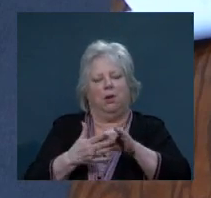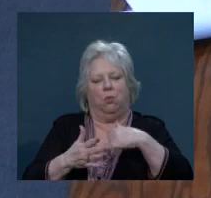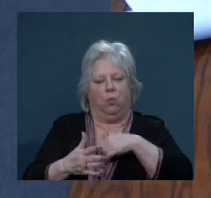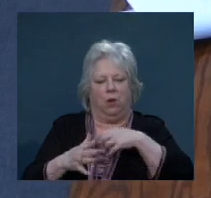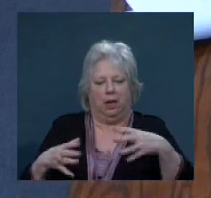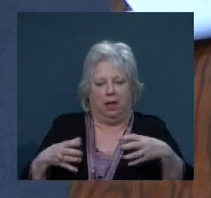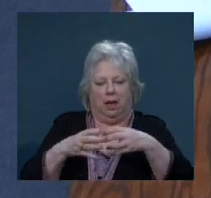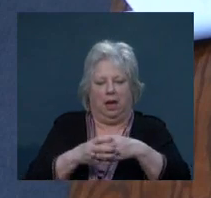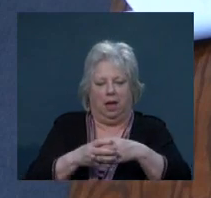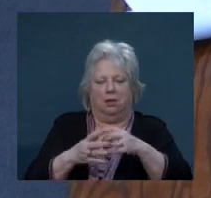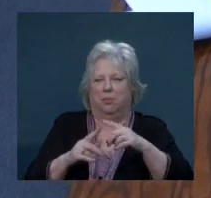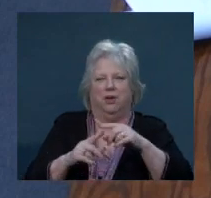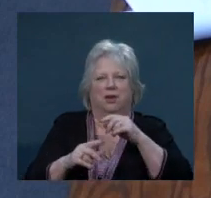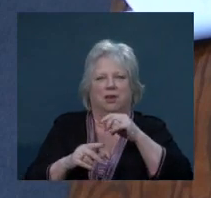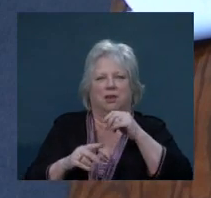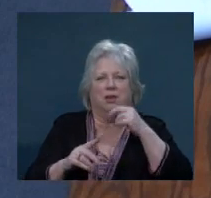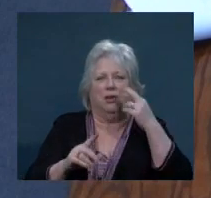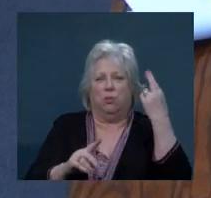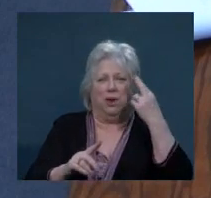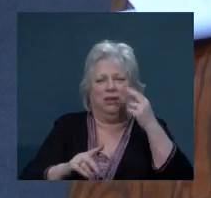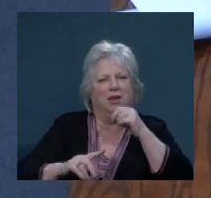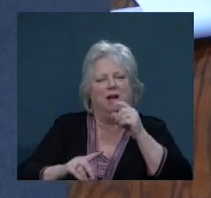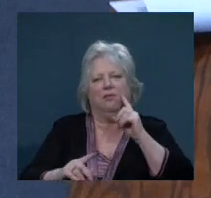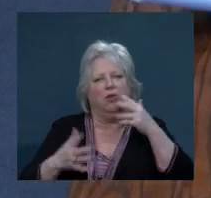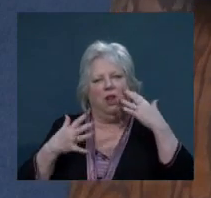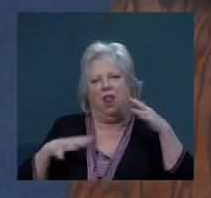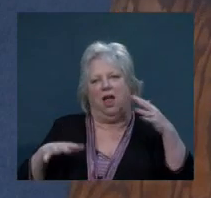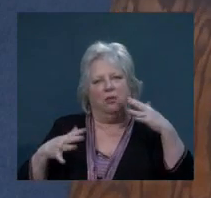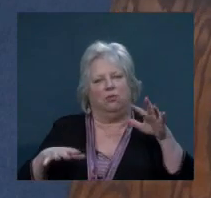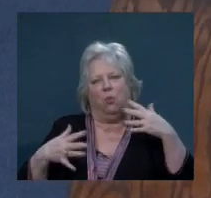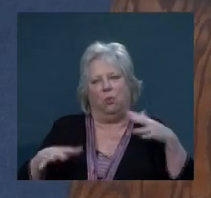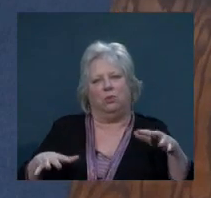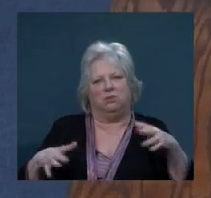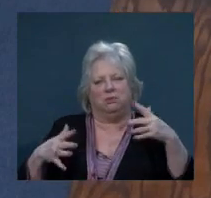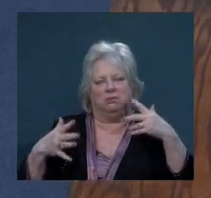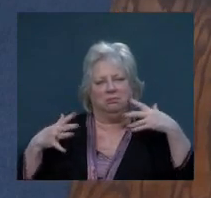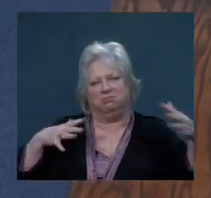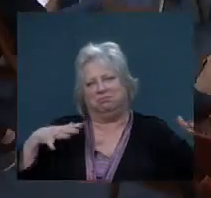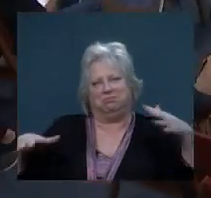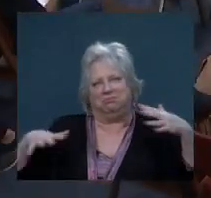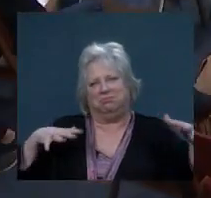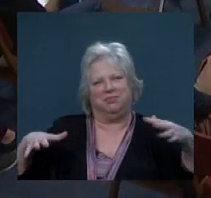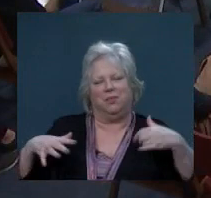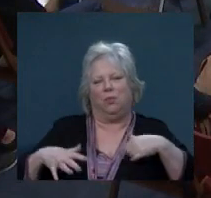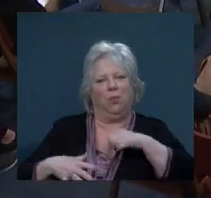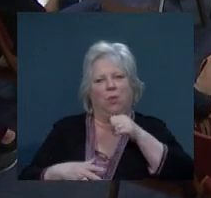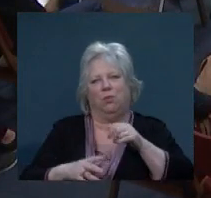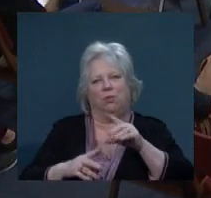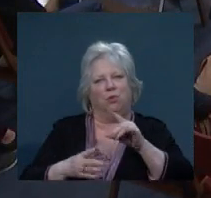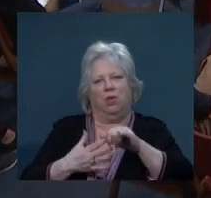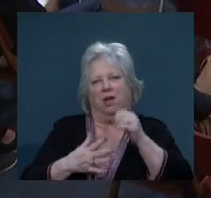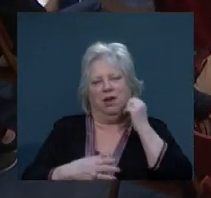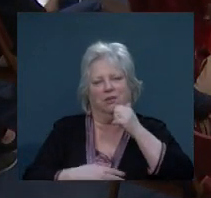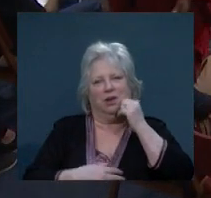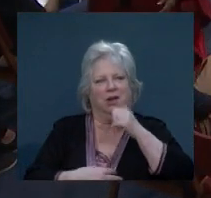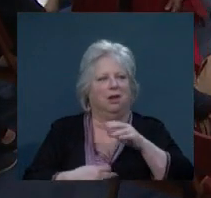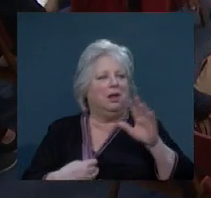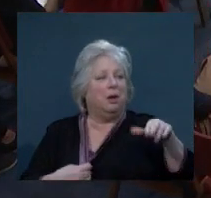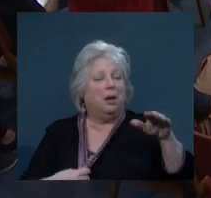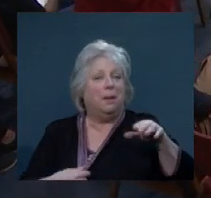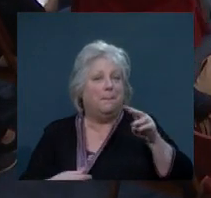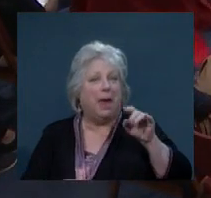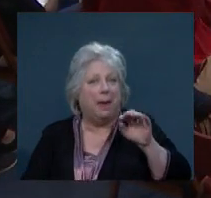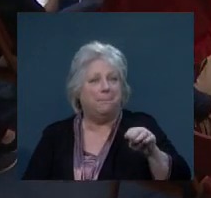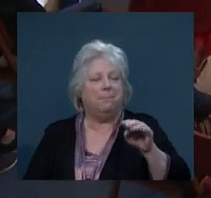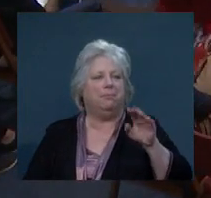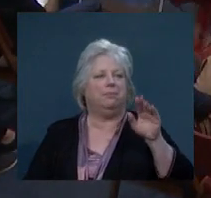for loud noise. We won't be doing that every day. Ma'am, Ma'am? can I ask you a question? Ma'am?